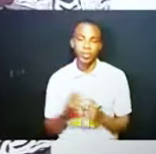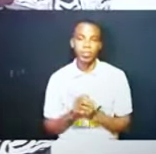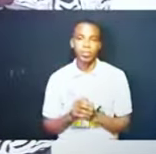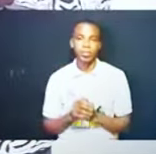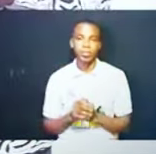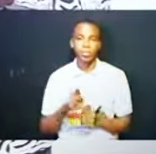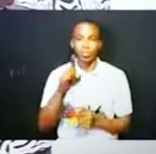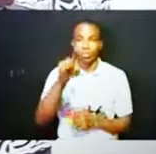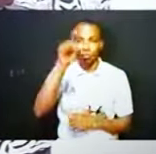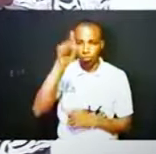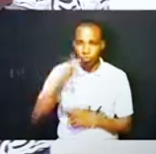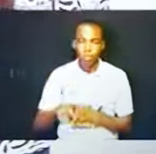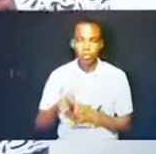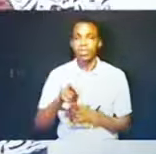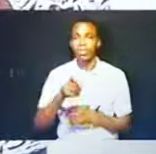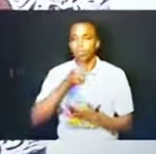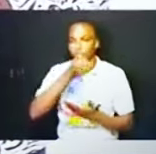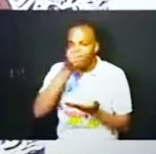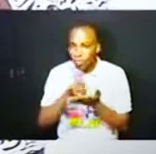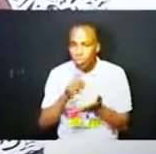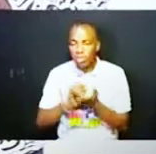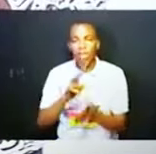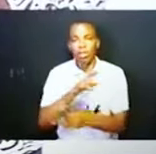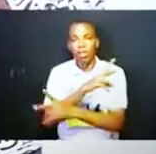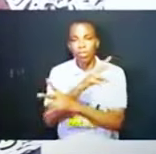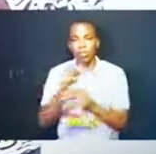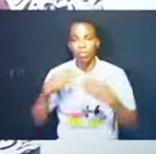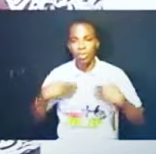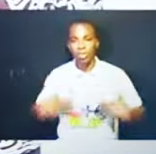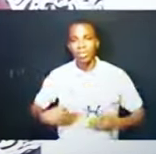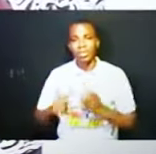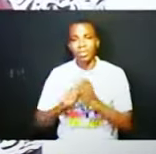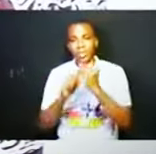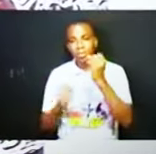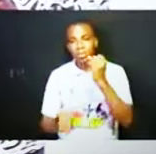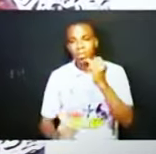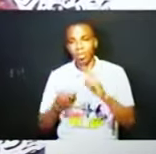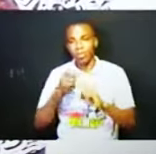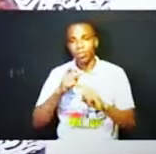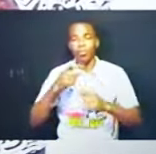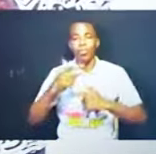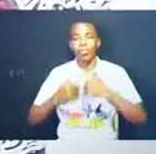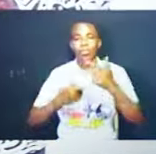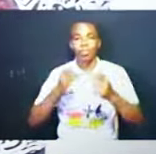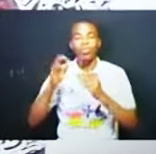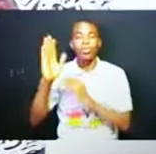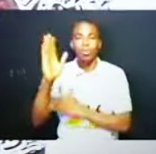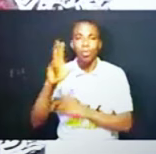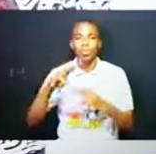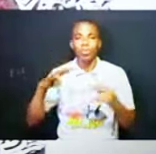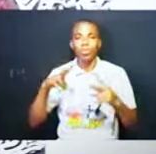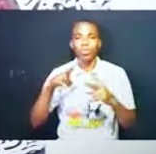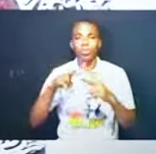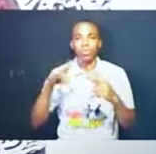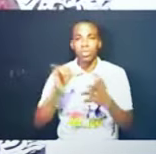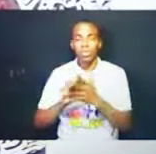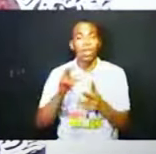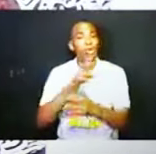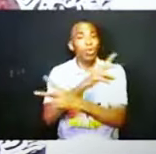See to it that no one falls short of the grace of God, and that no bitter root grows up to cause